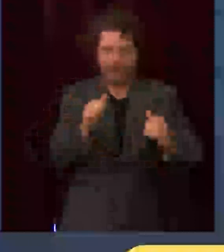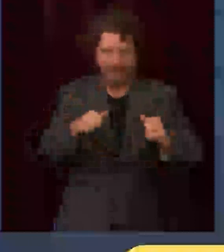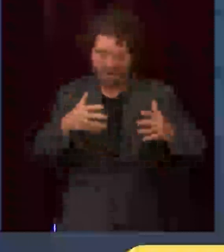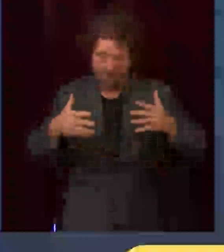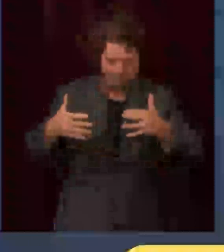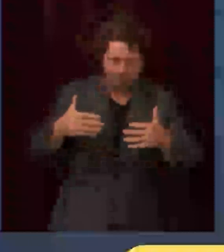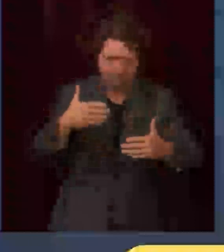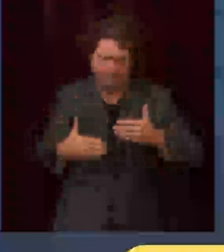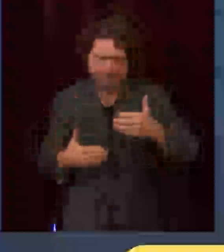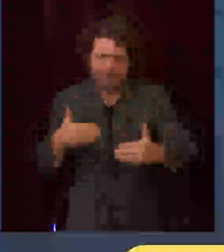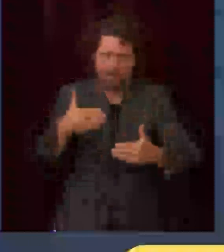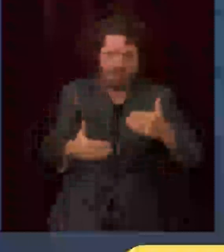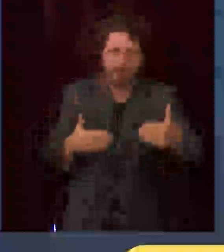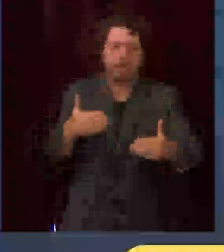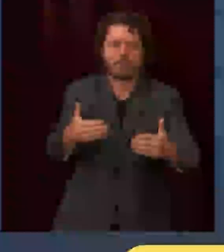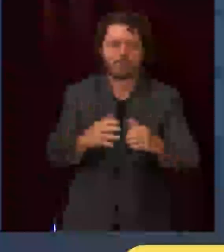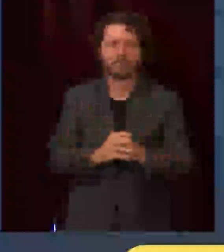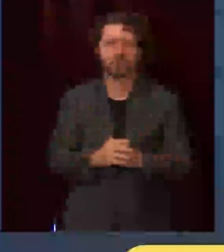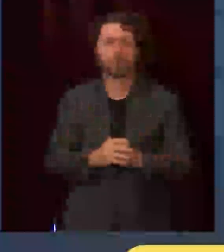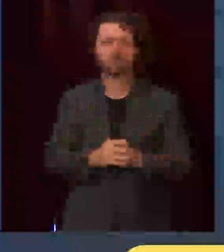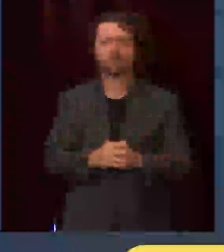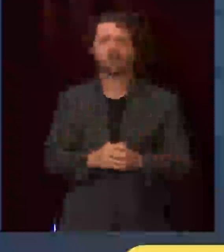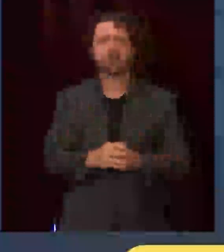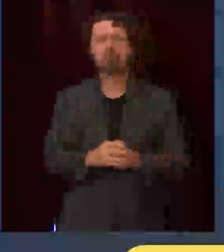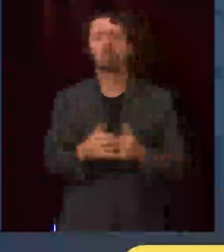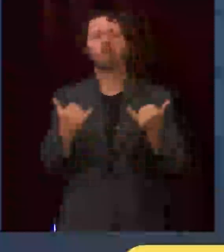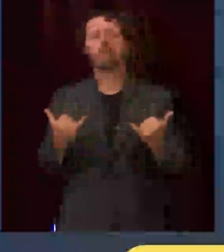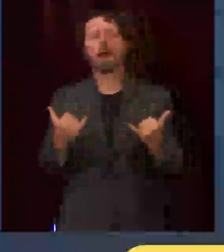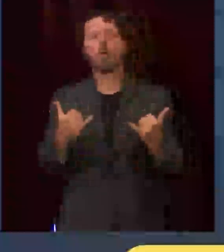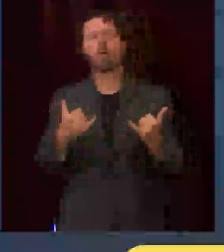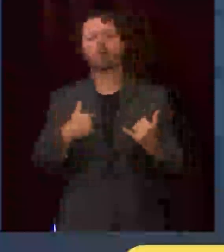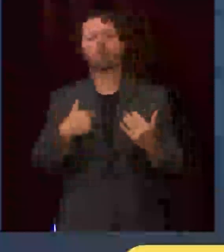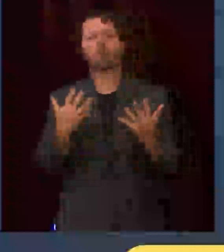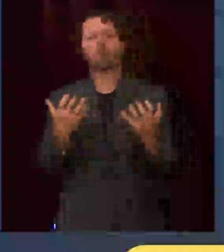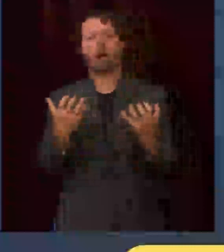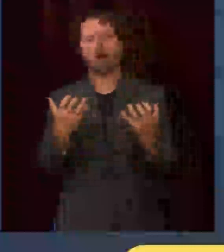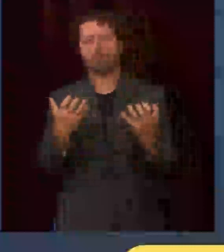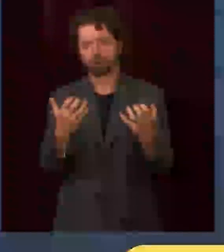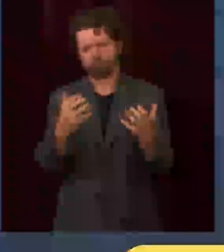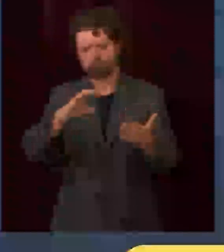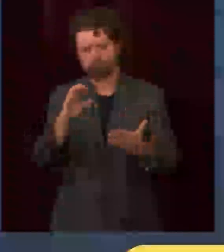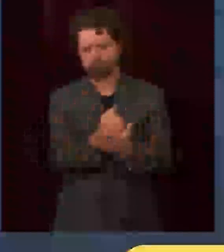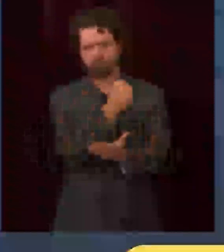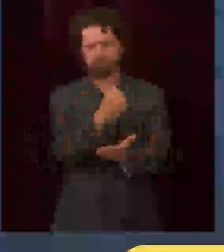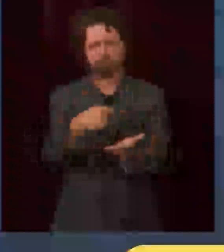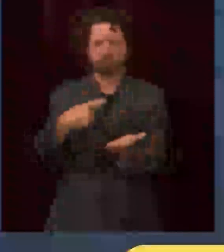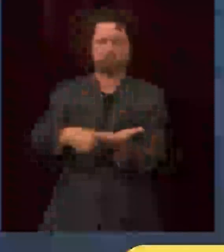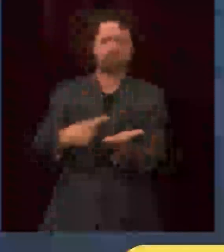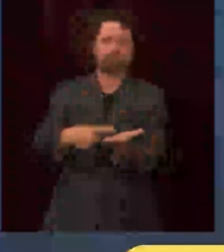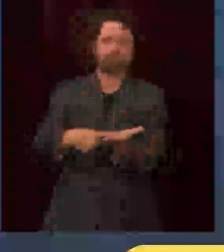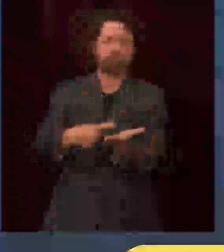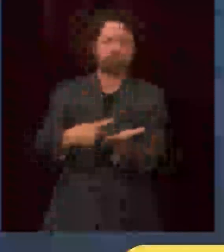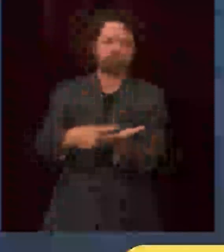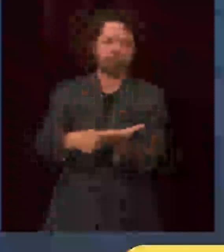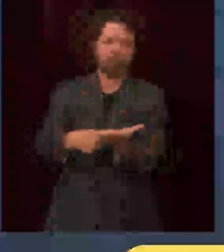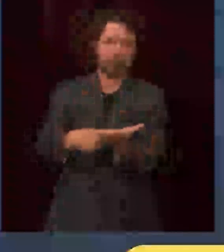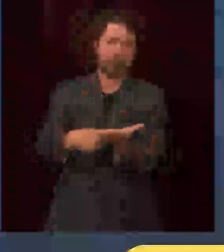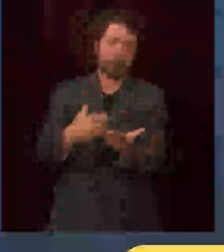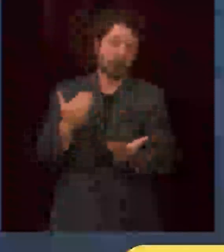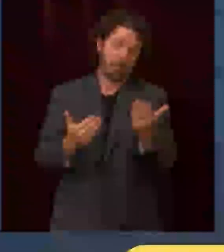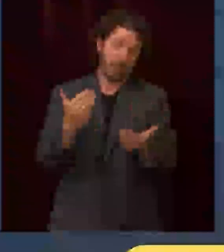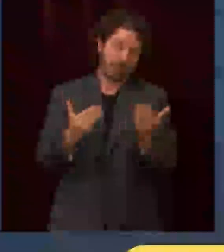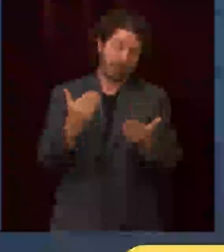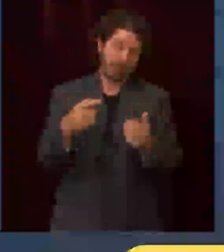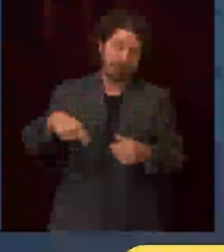minutes talking to Washingtonians about this because I think it's a little bit maybe new to us, but of increasing importance. And that is